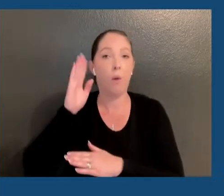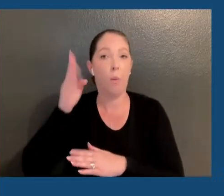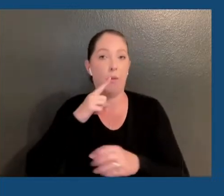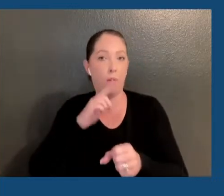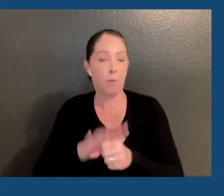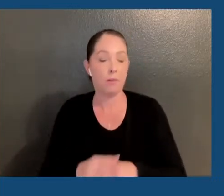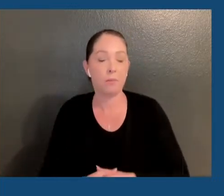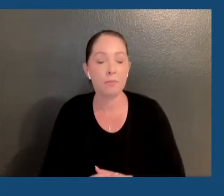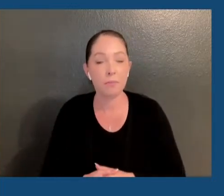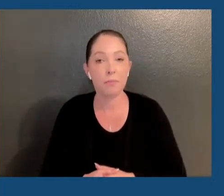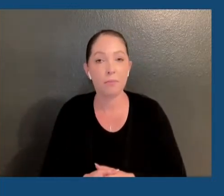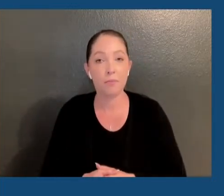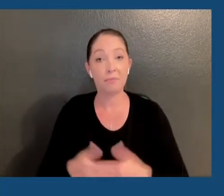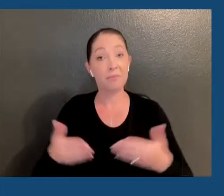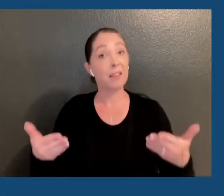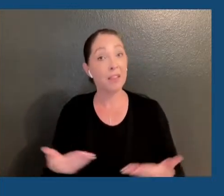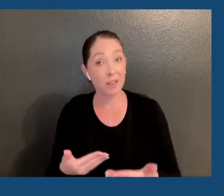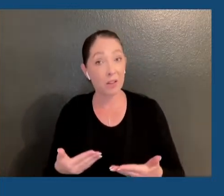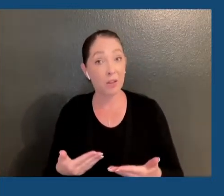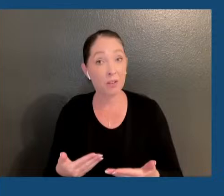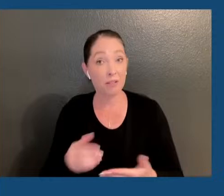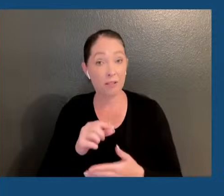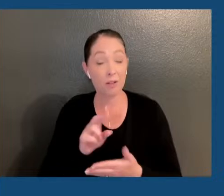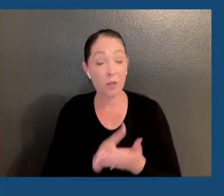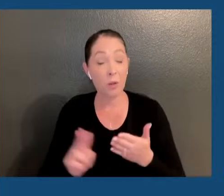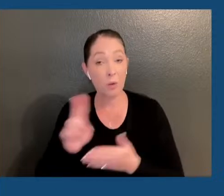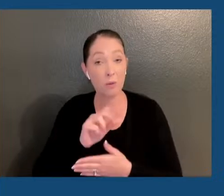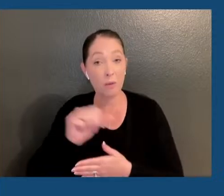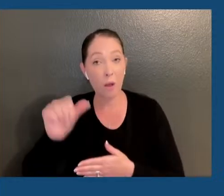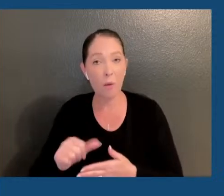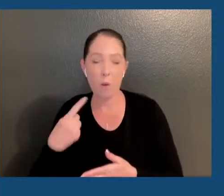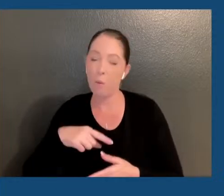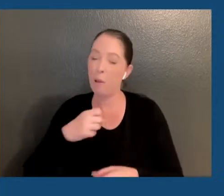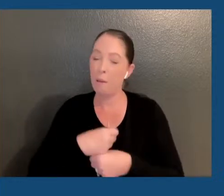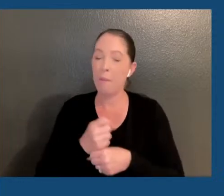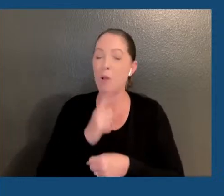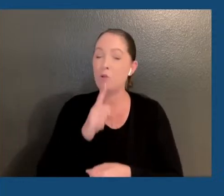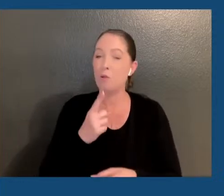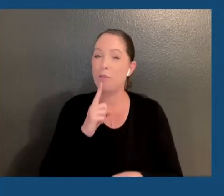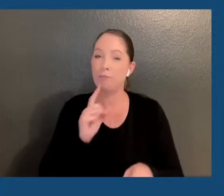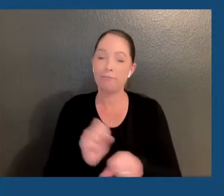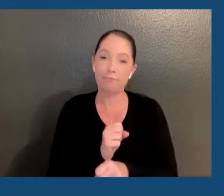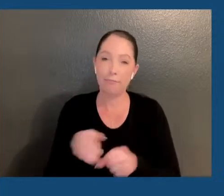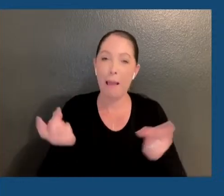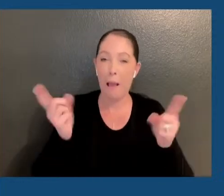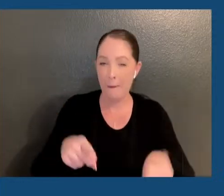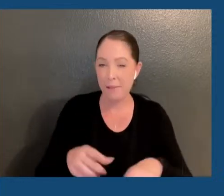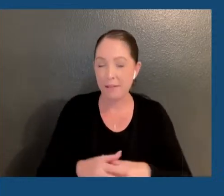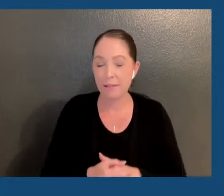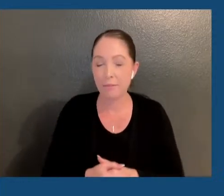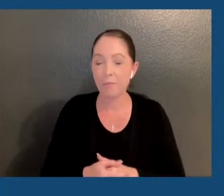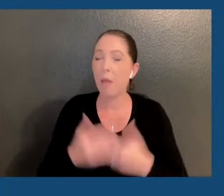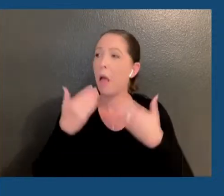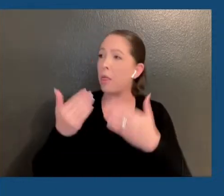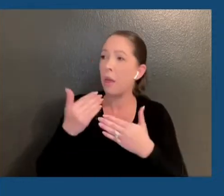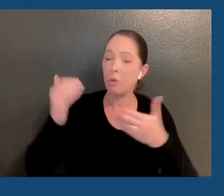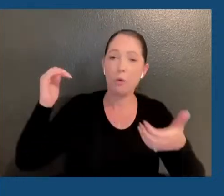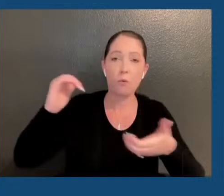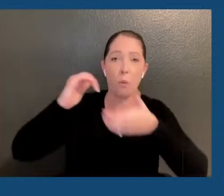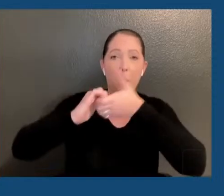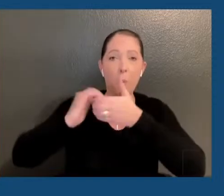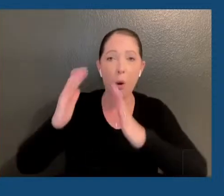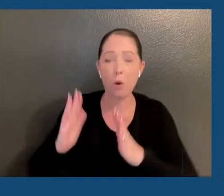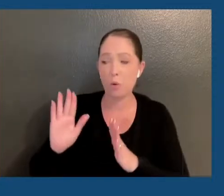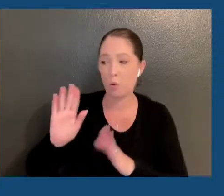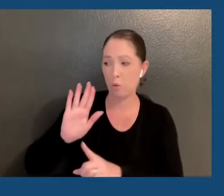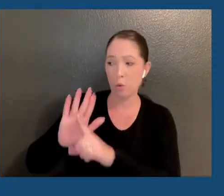are making sure that that happens. We are very grateful for the wonderful partners in these efforts,